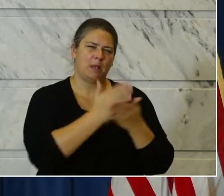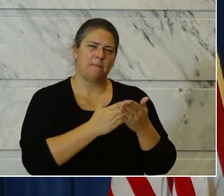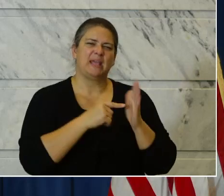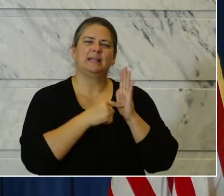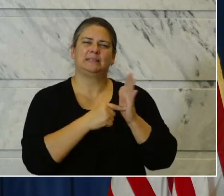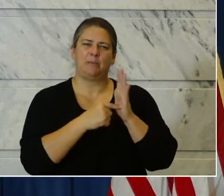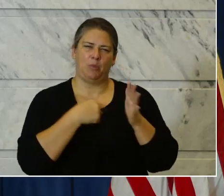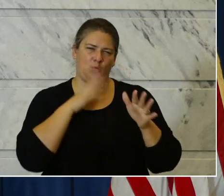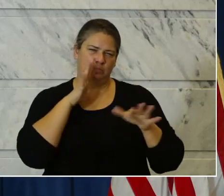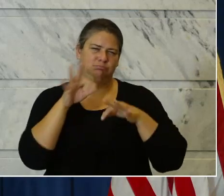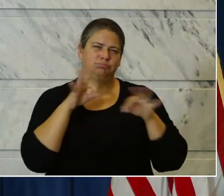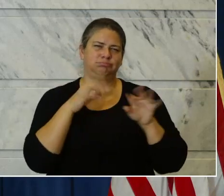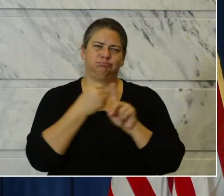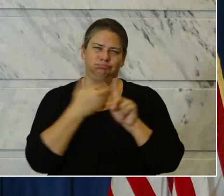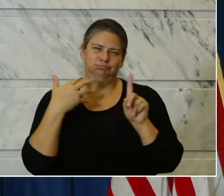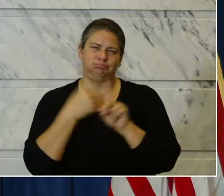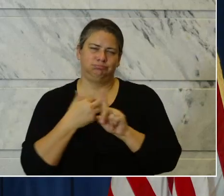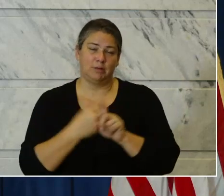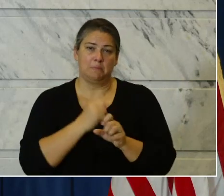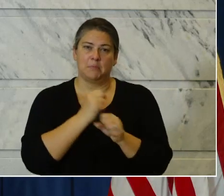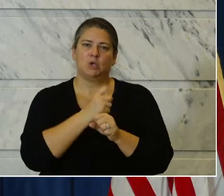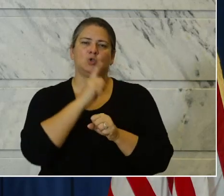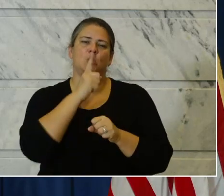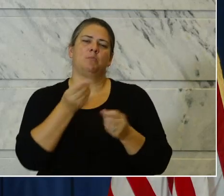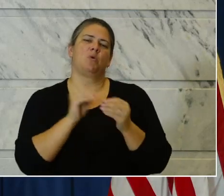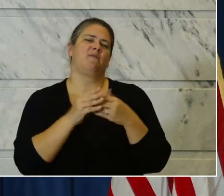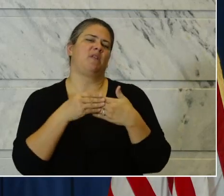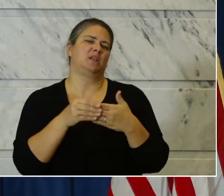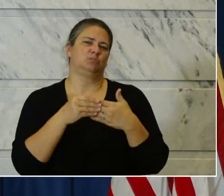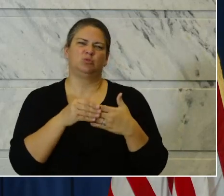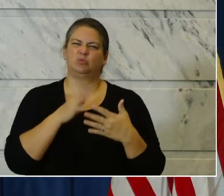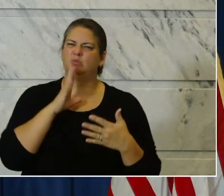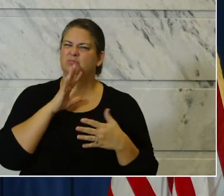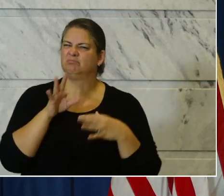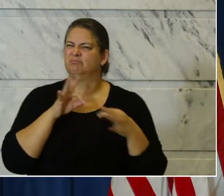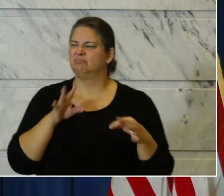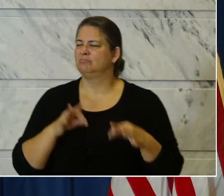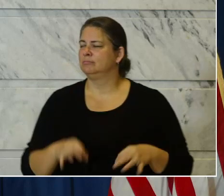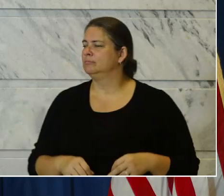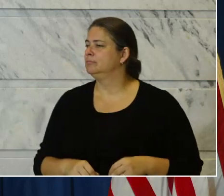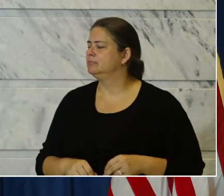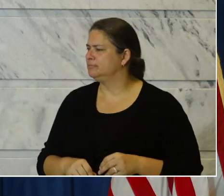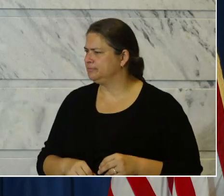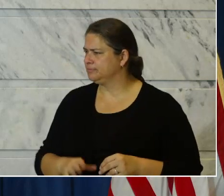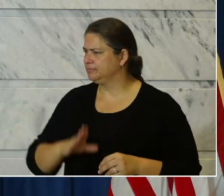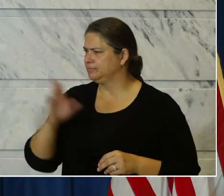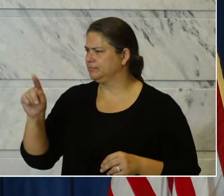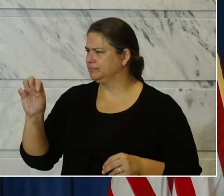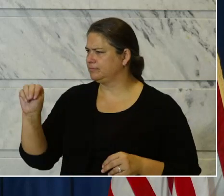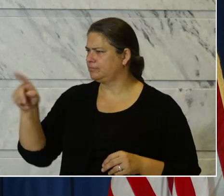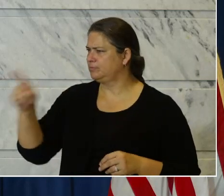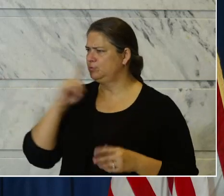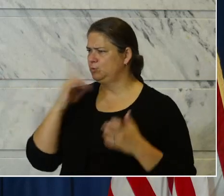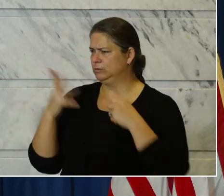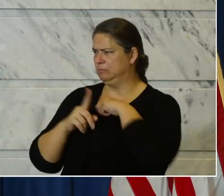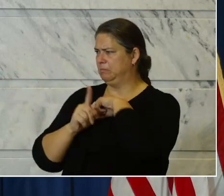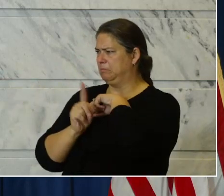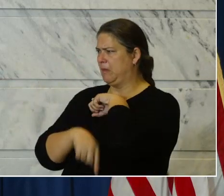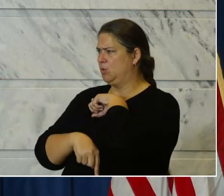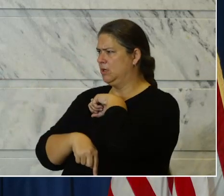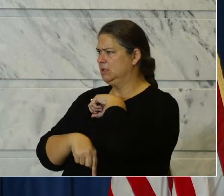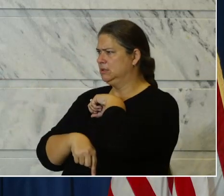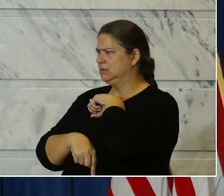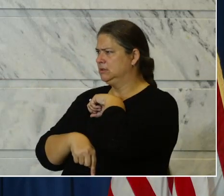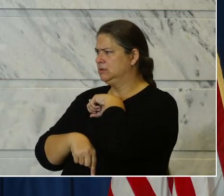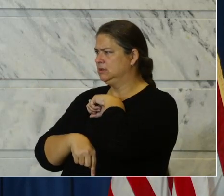are and make sure that we can provide some flexibility. Tom? What are some of the penalties that can be put in